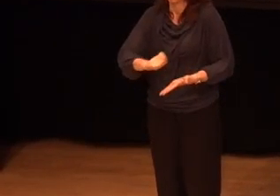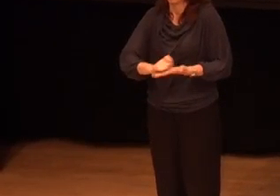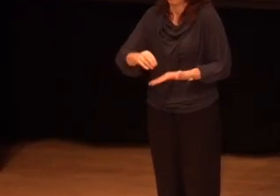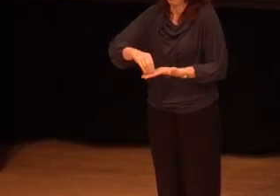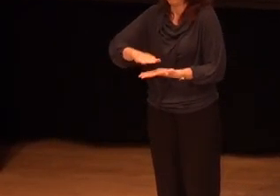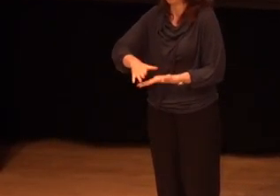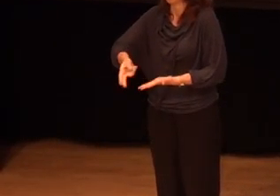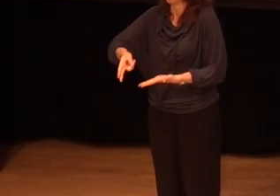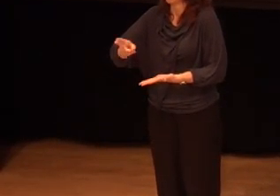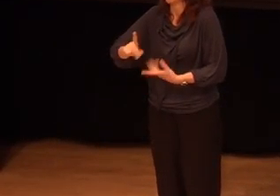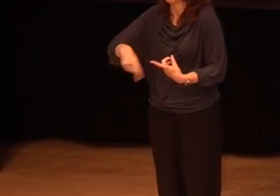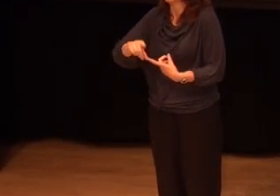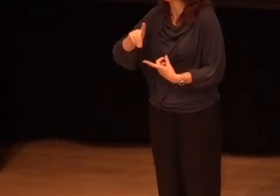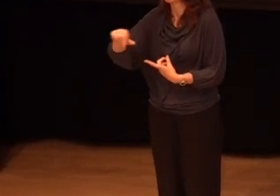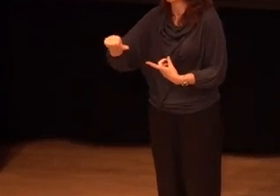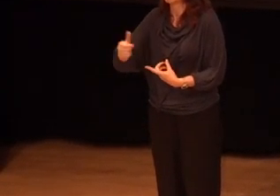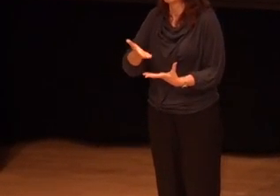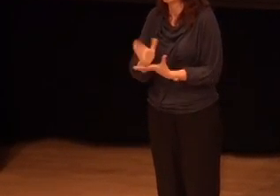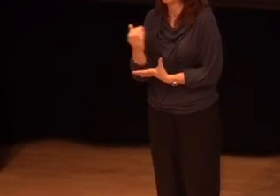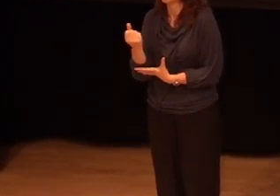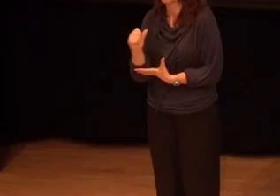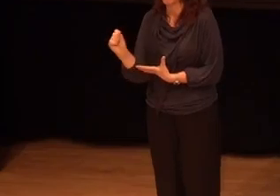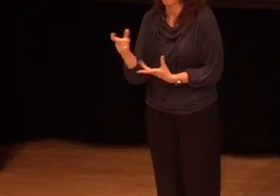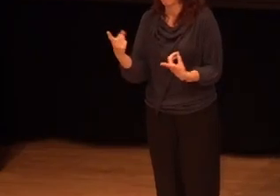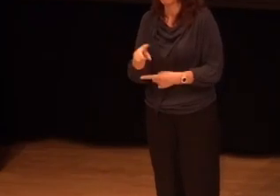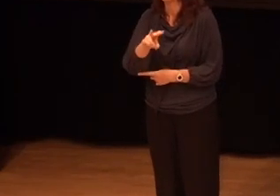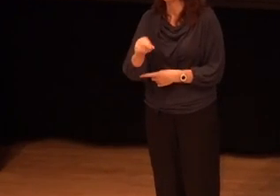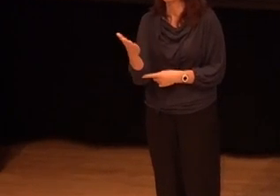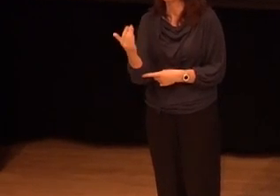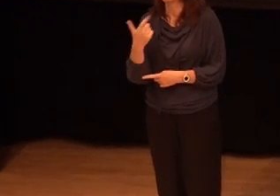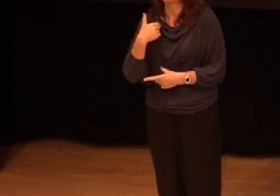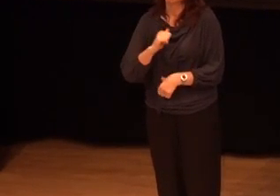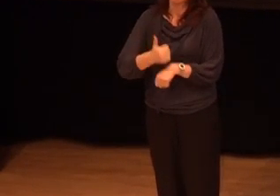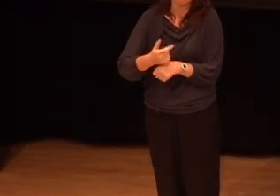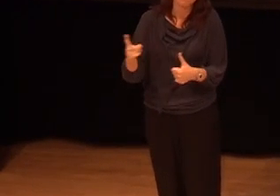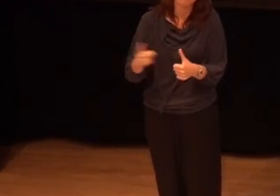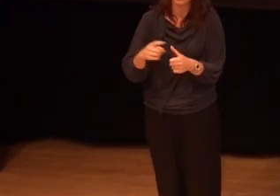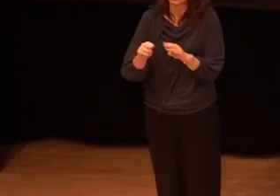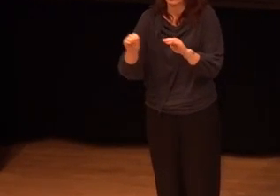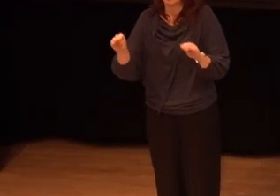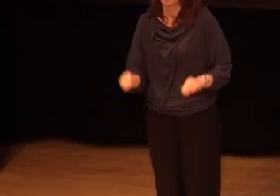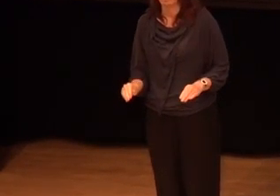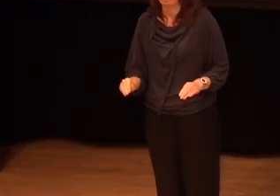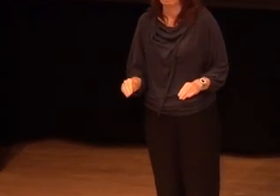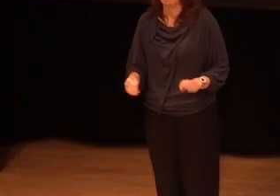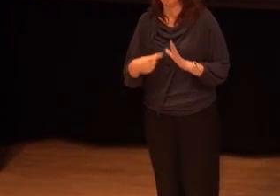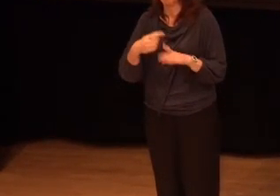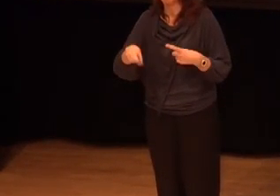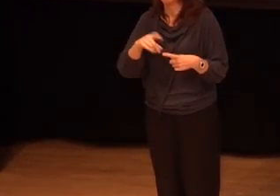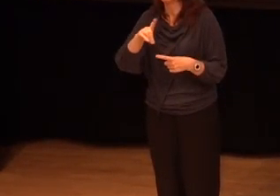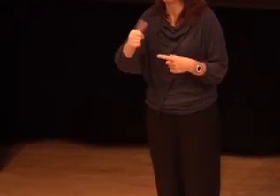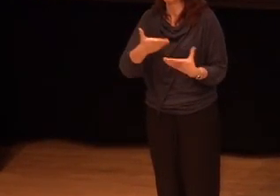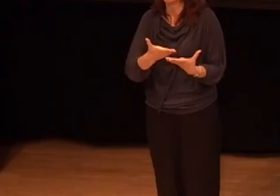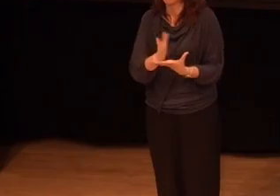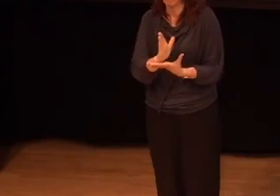movement in New York City. In 2015, I curated the first ever museum exhibit on the disability rights movement in New